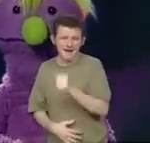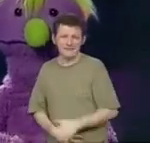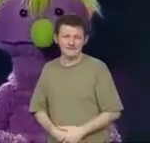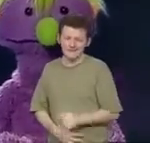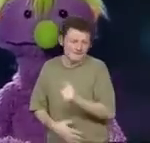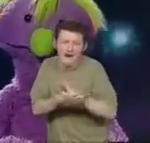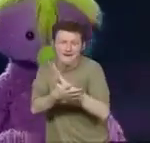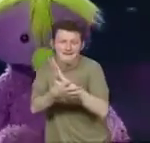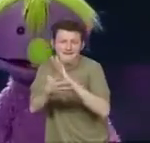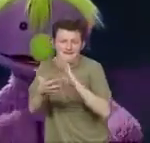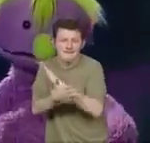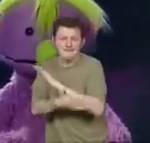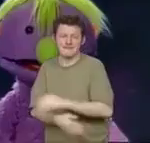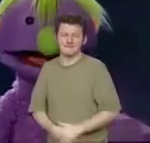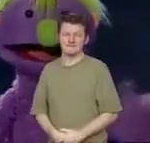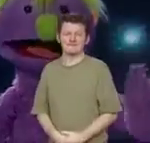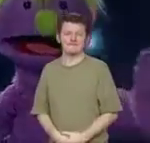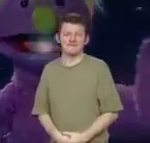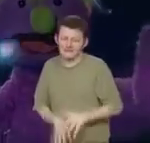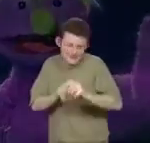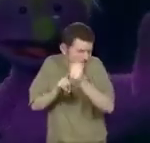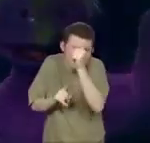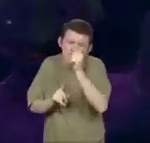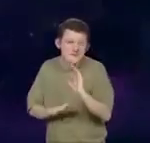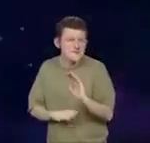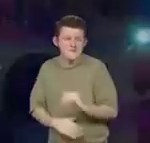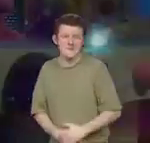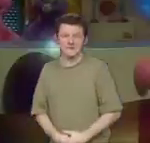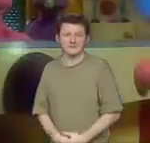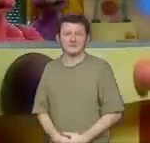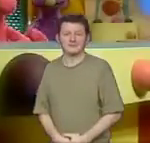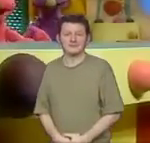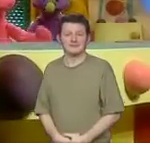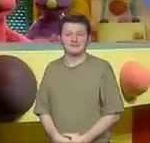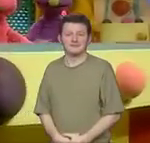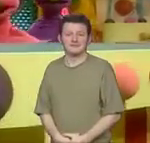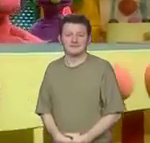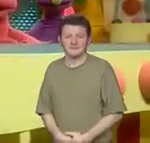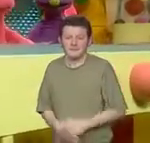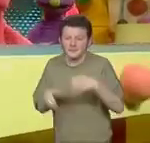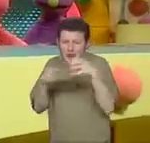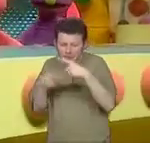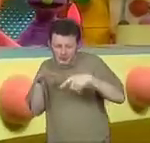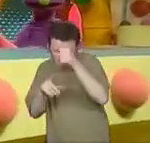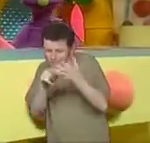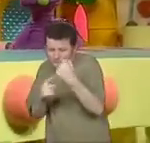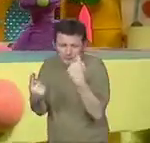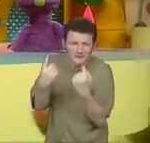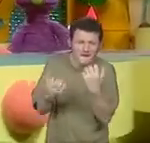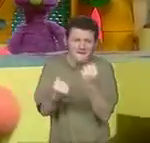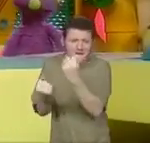fun. They know. Tiddlypeeps and hoops are binder outers,